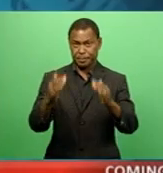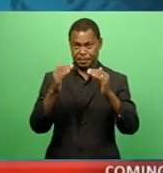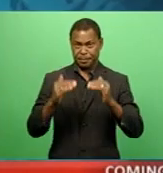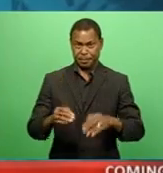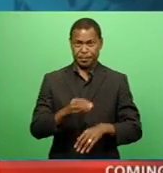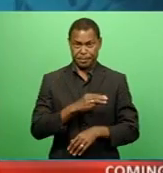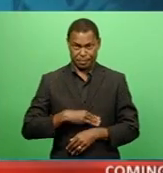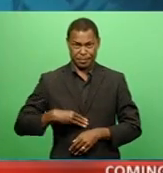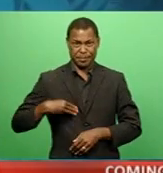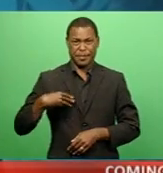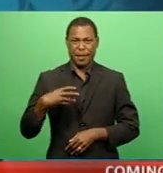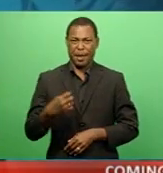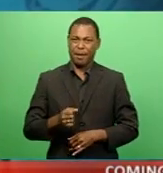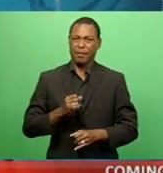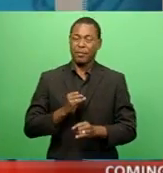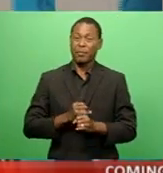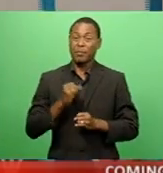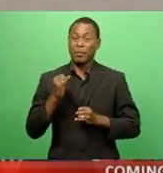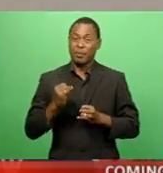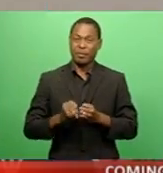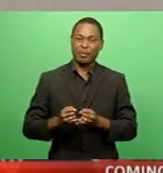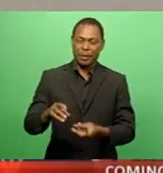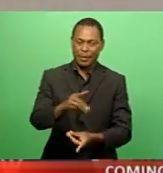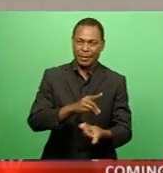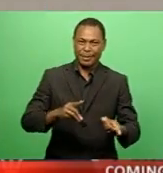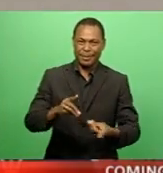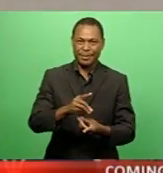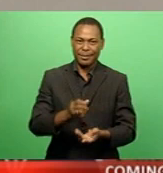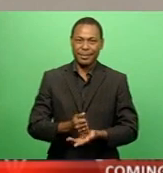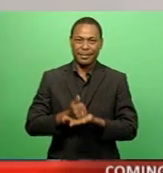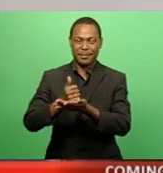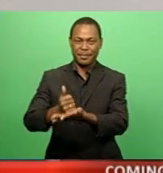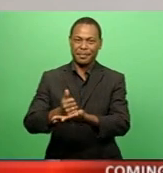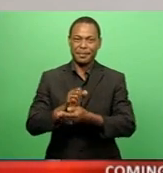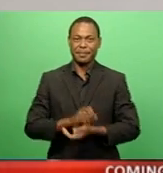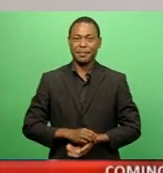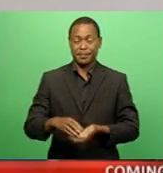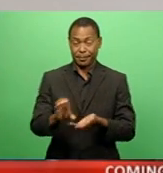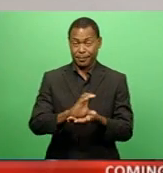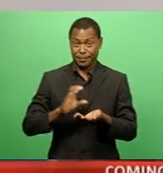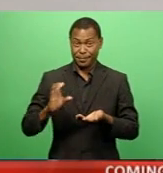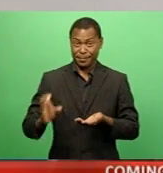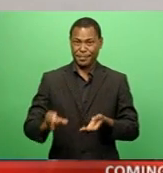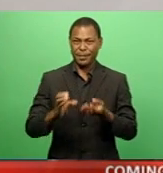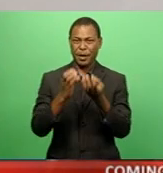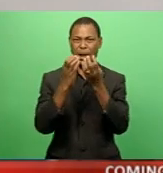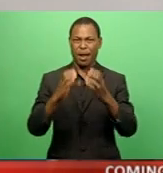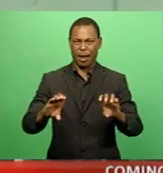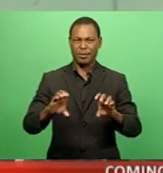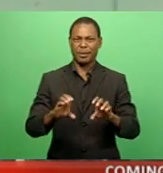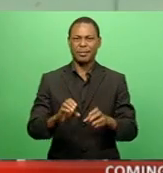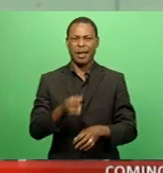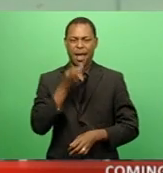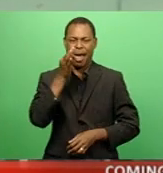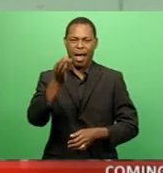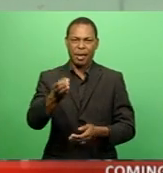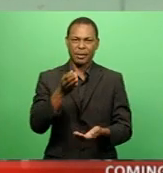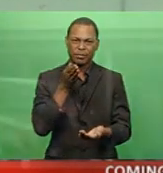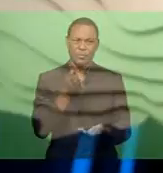Ministry compiles final report on disaster relief. And Consumer Council calls for honest